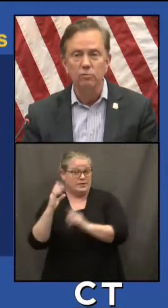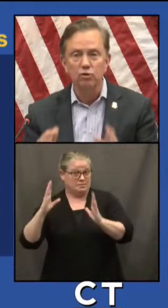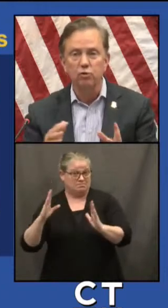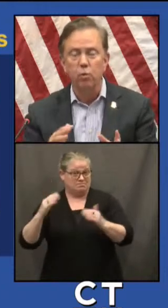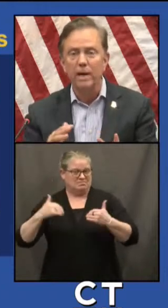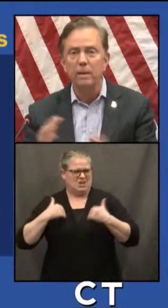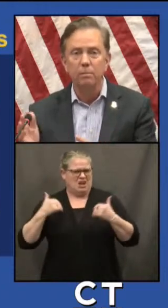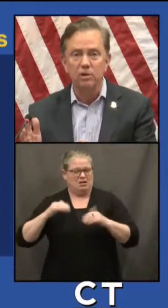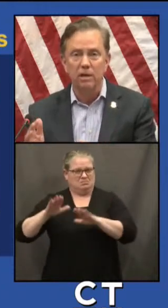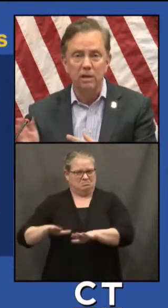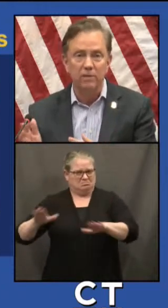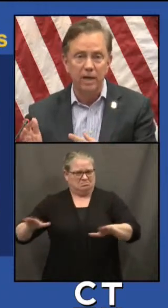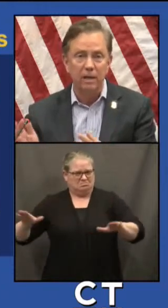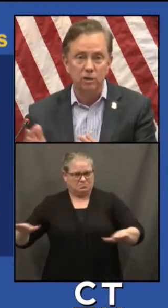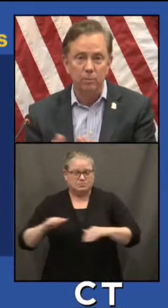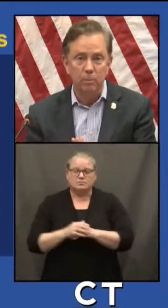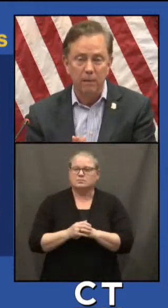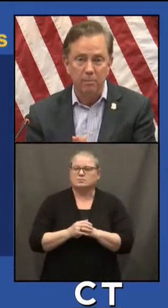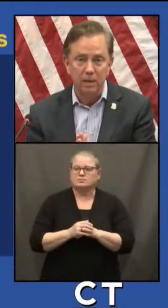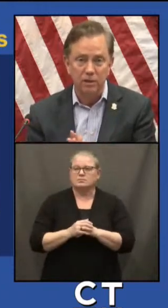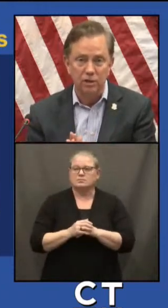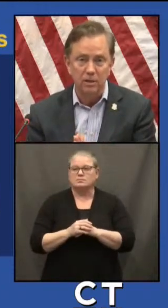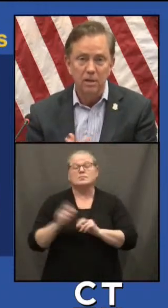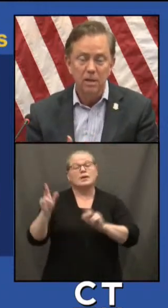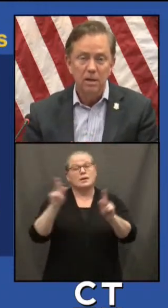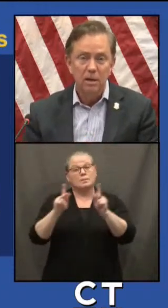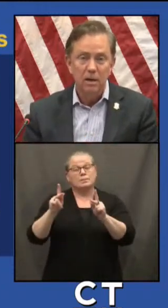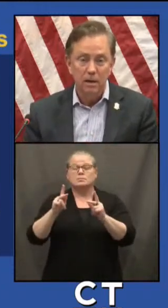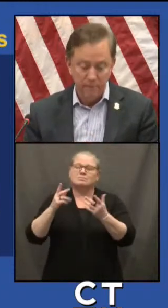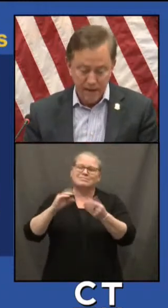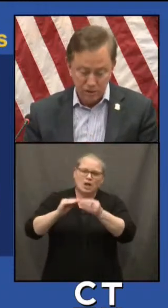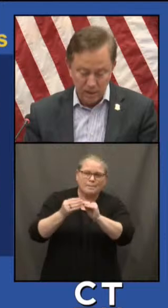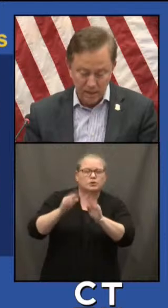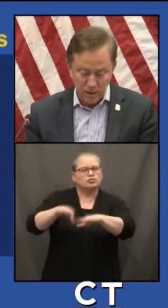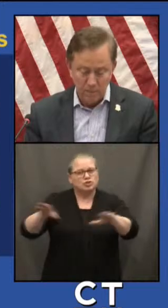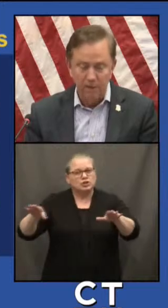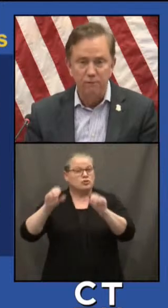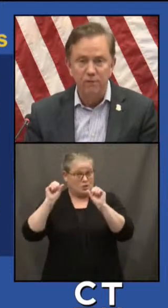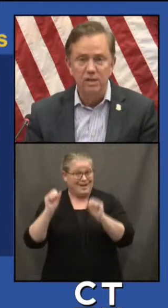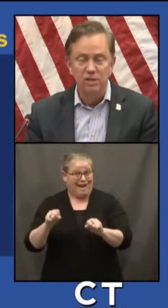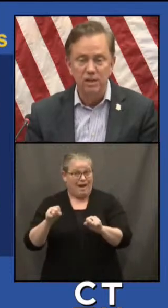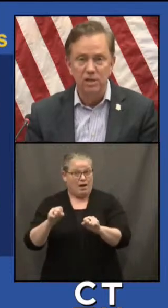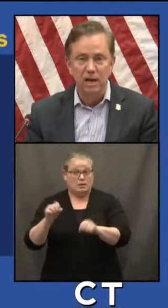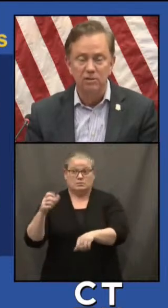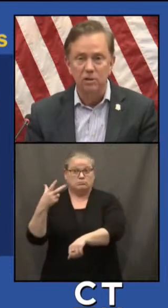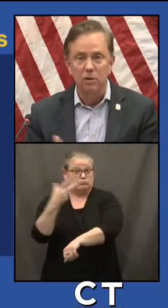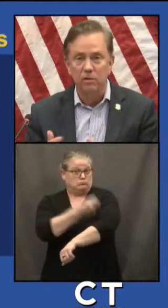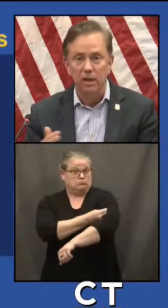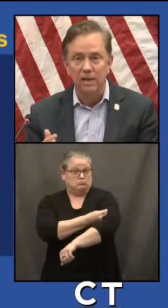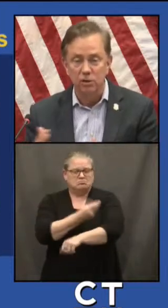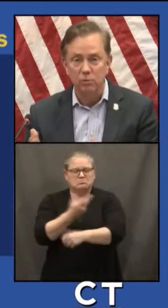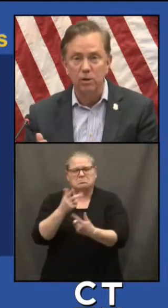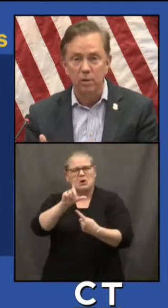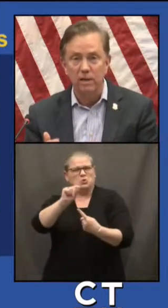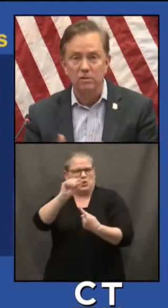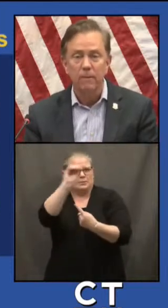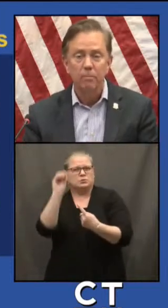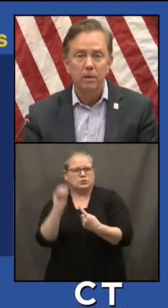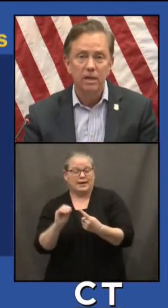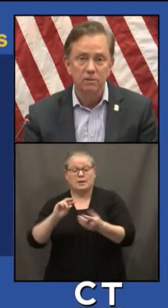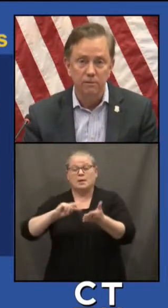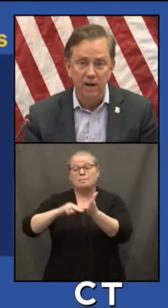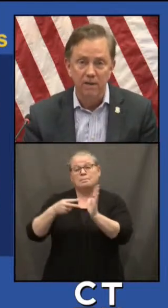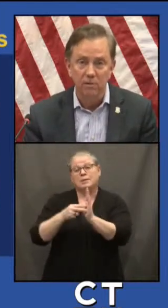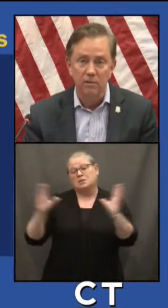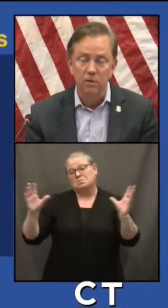about 20% of the eligible population vaccinated. That's about 56,000 over the last 3 weeks.